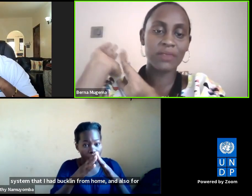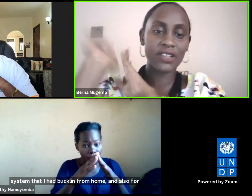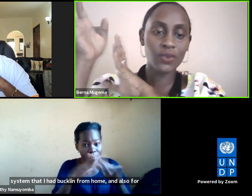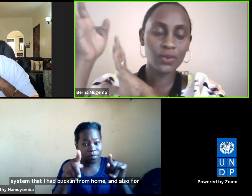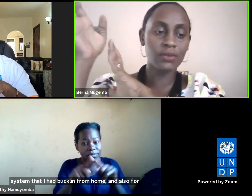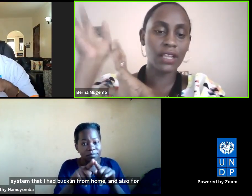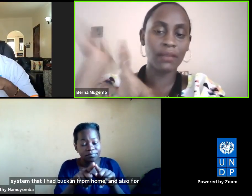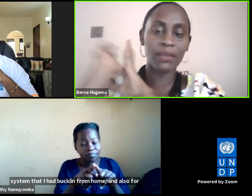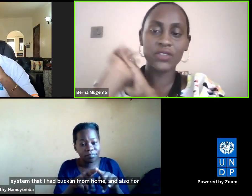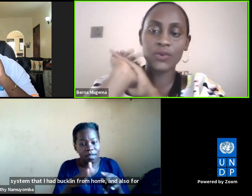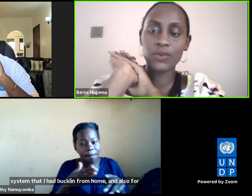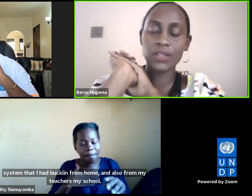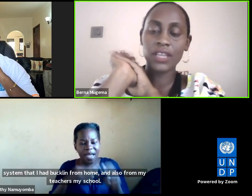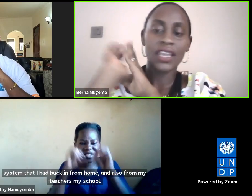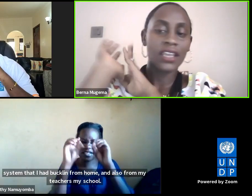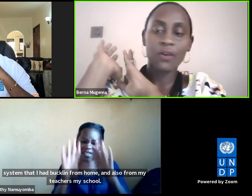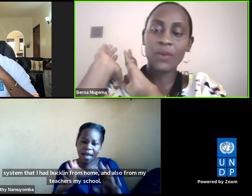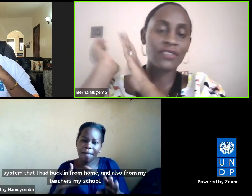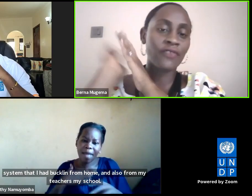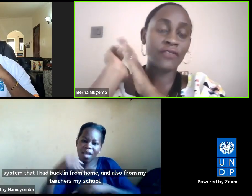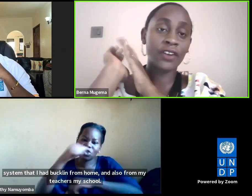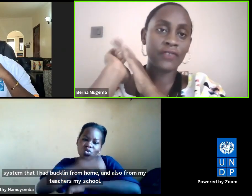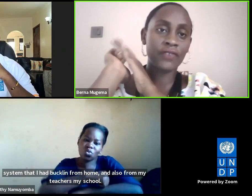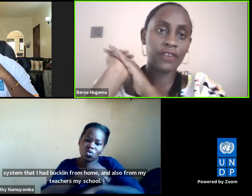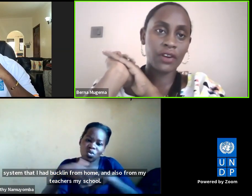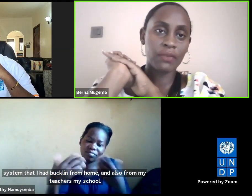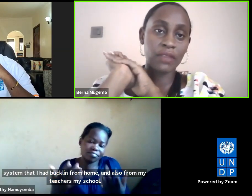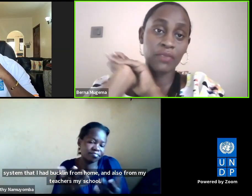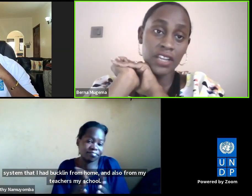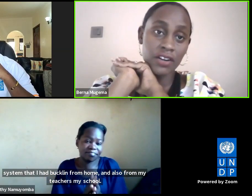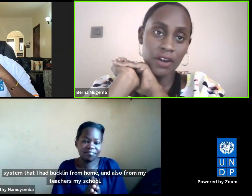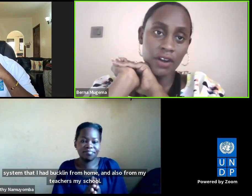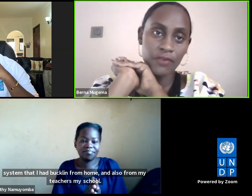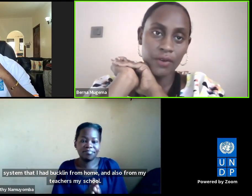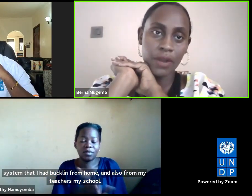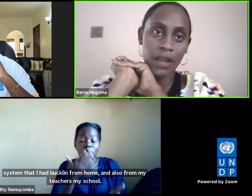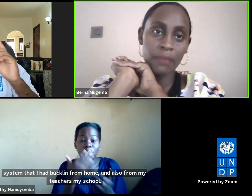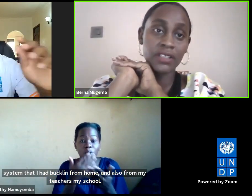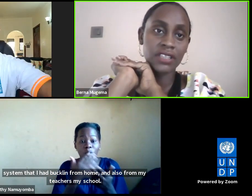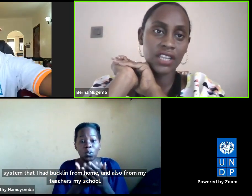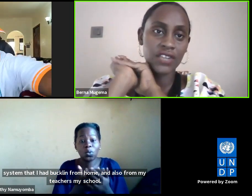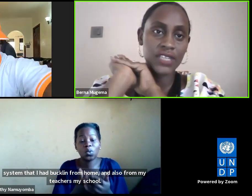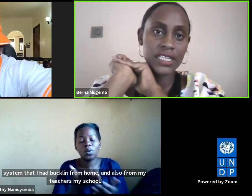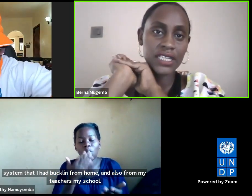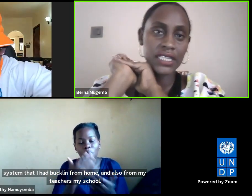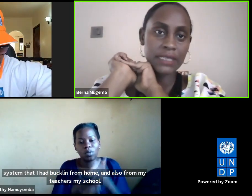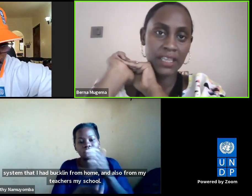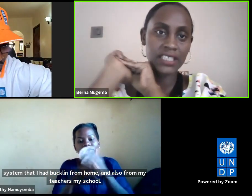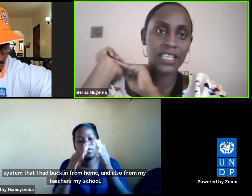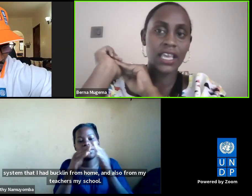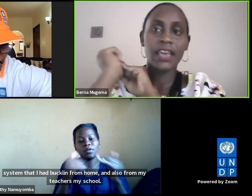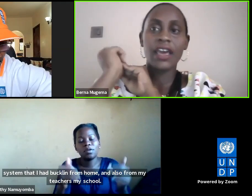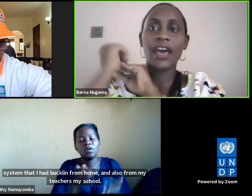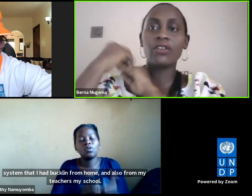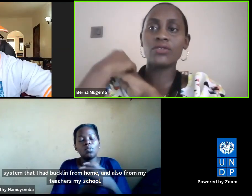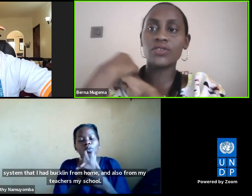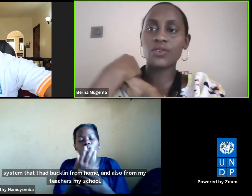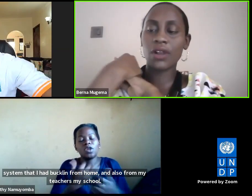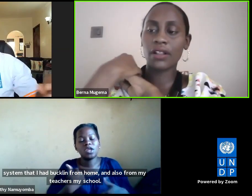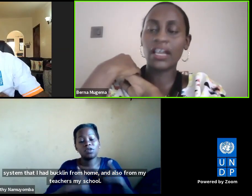teachers, my school was a very, very, very big breeding ground for building interest in this space.